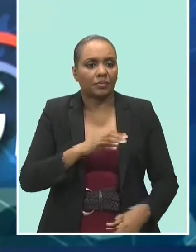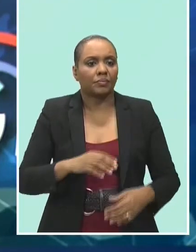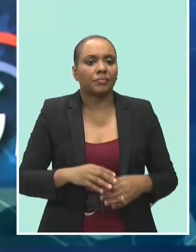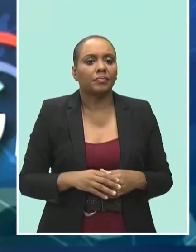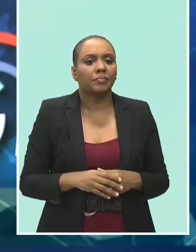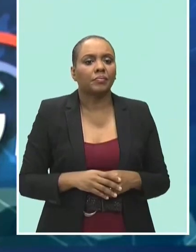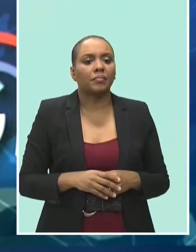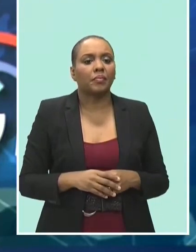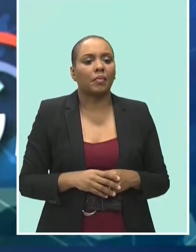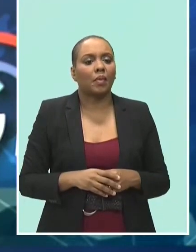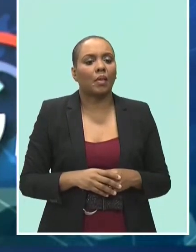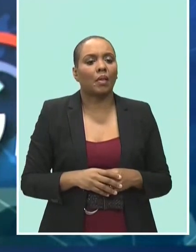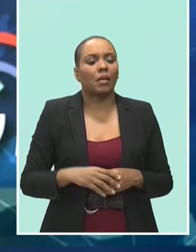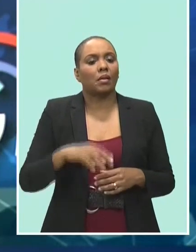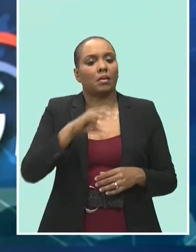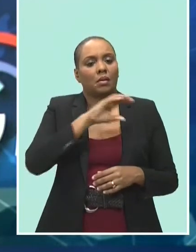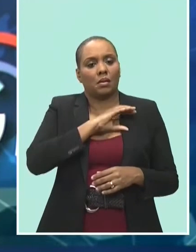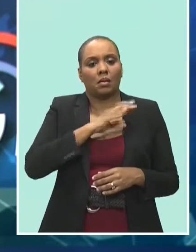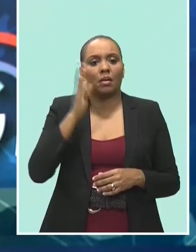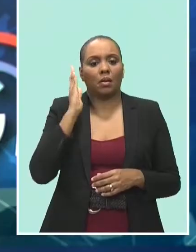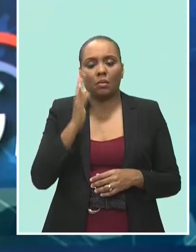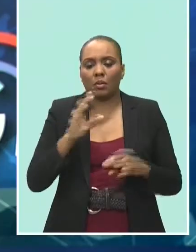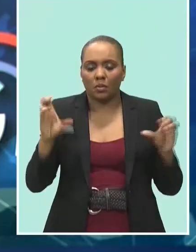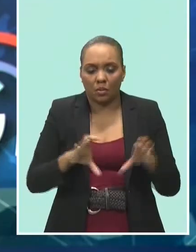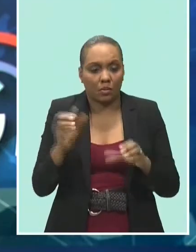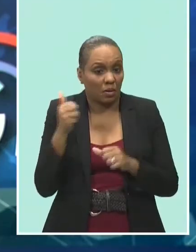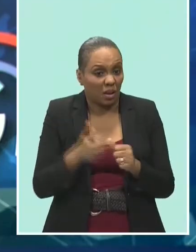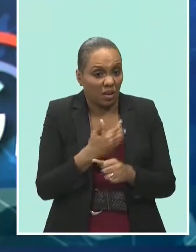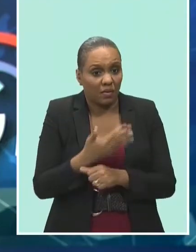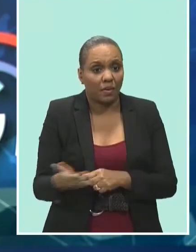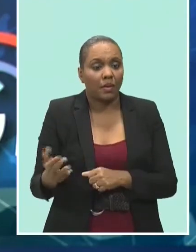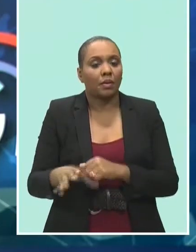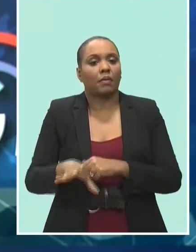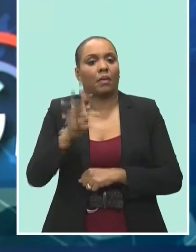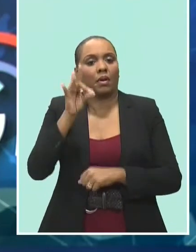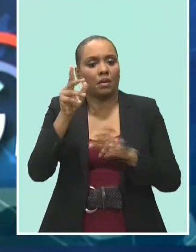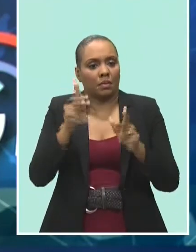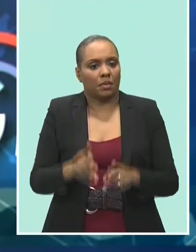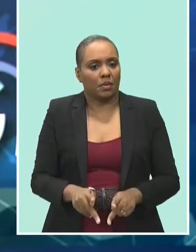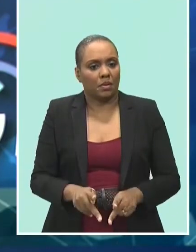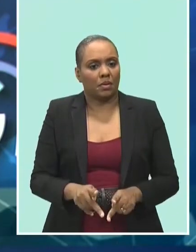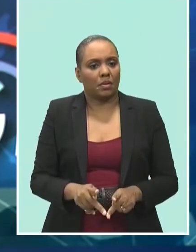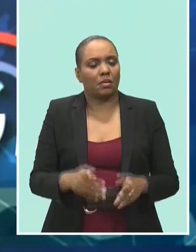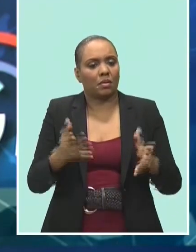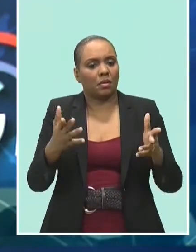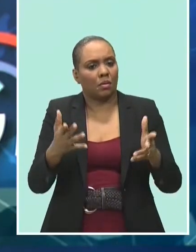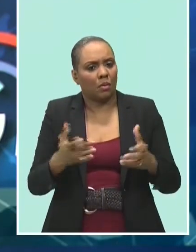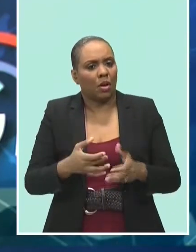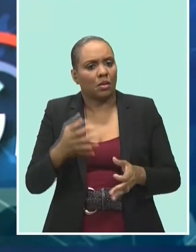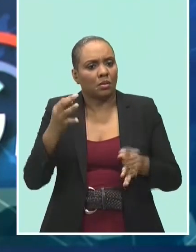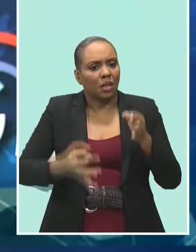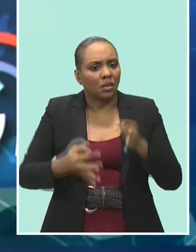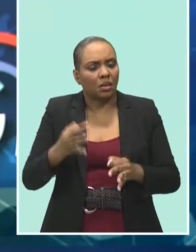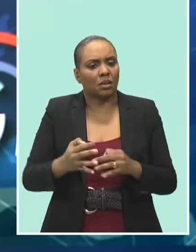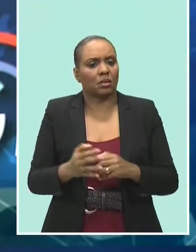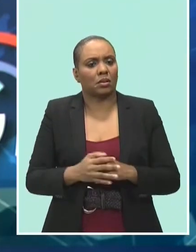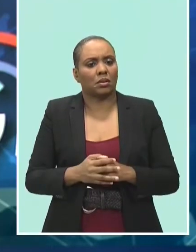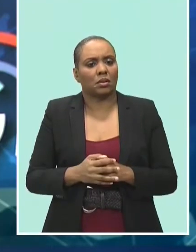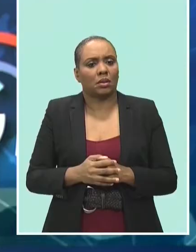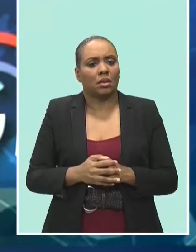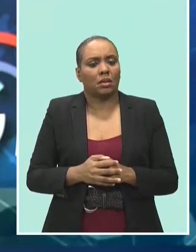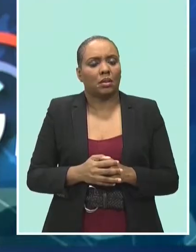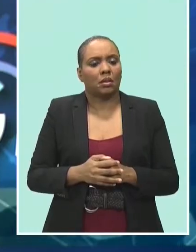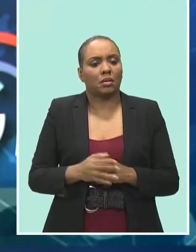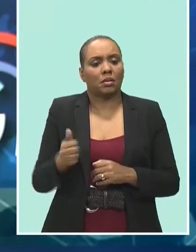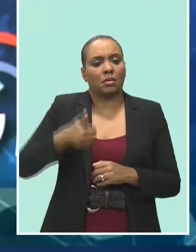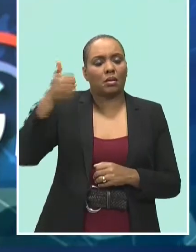use any and all lawful means to bring the perpetrators of this morning's shooting to justice. This from Attorney General Dale Marshall, who made